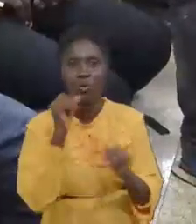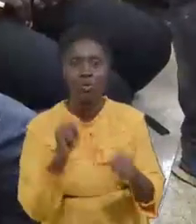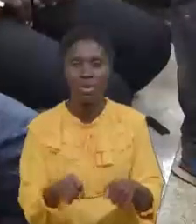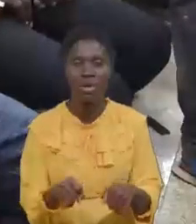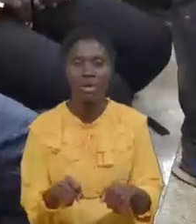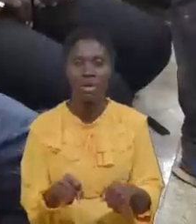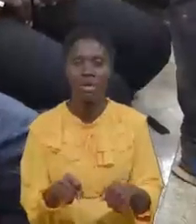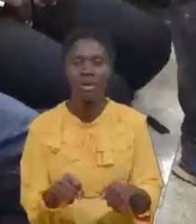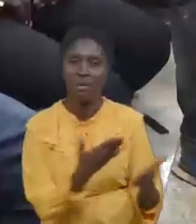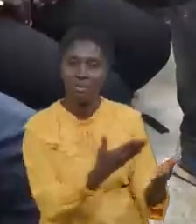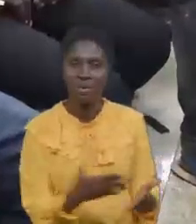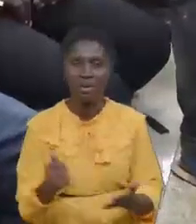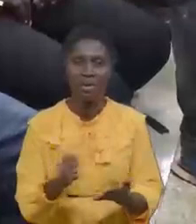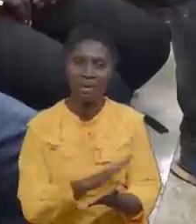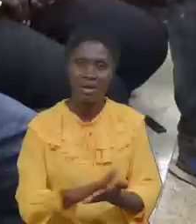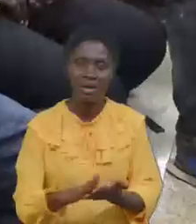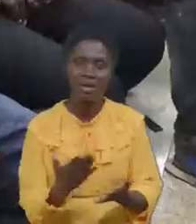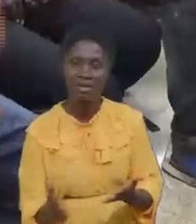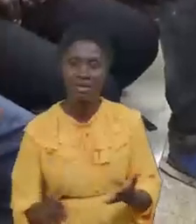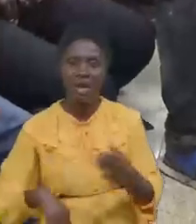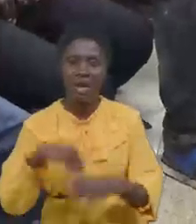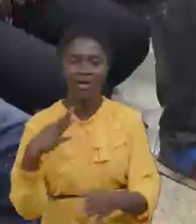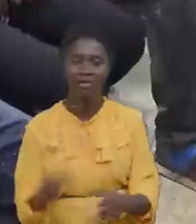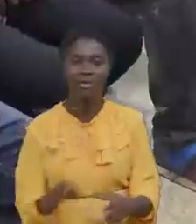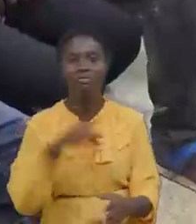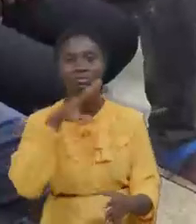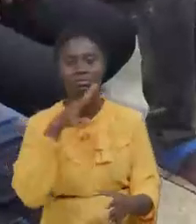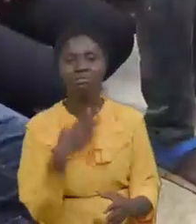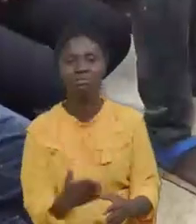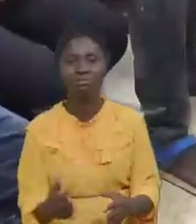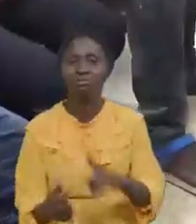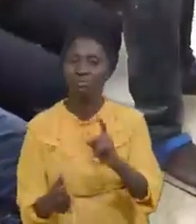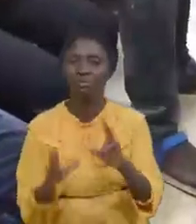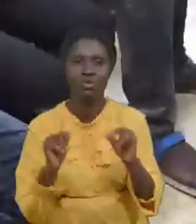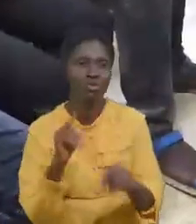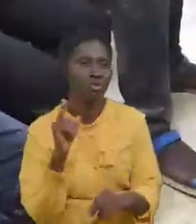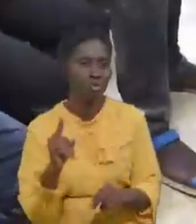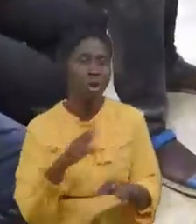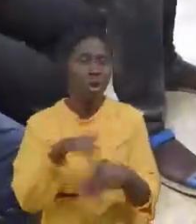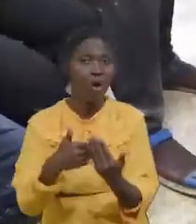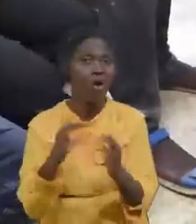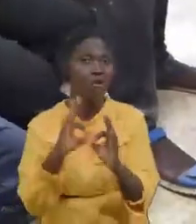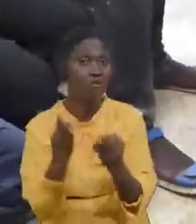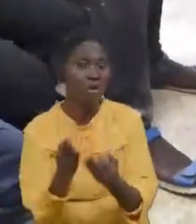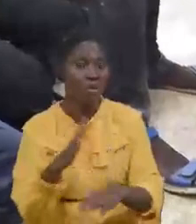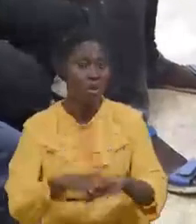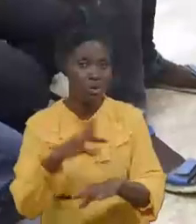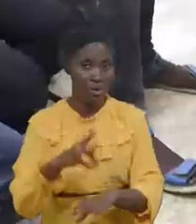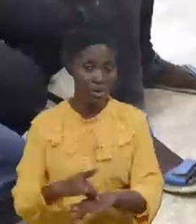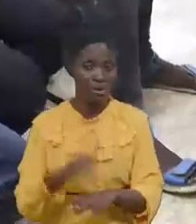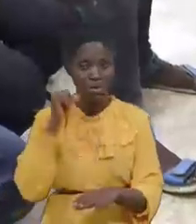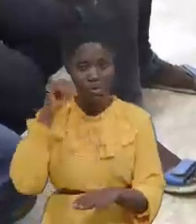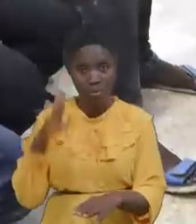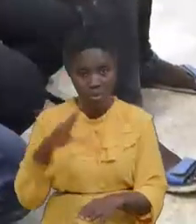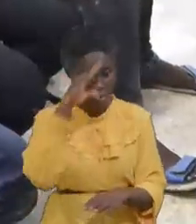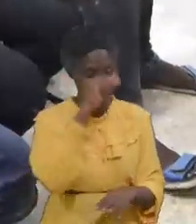an unclean? No one. You see, all the families on earth, all the men, all the women on